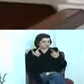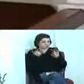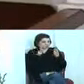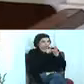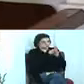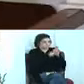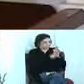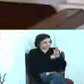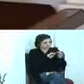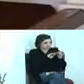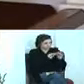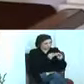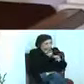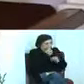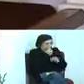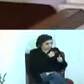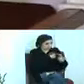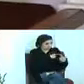number one.